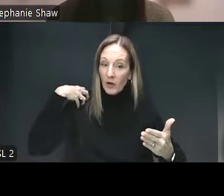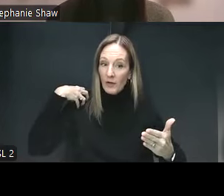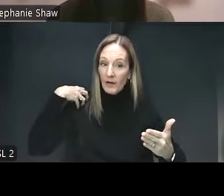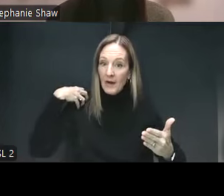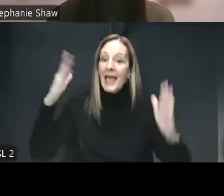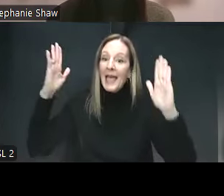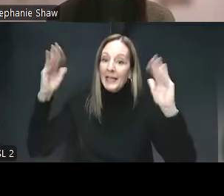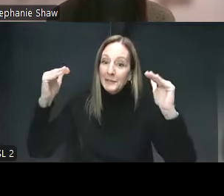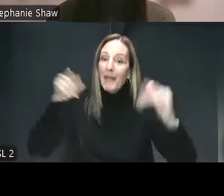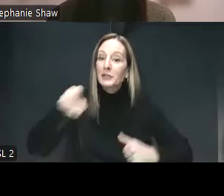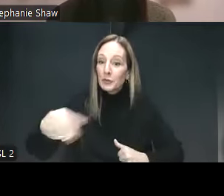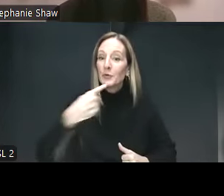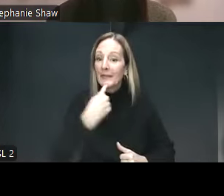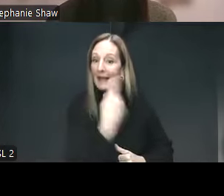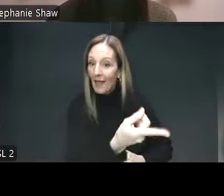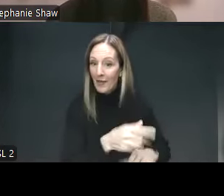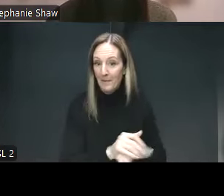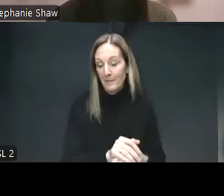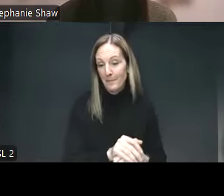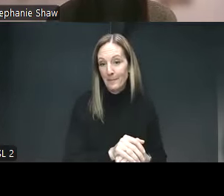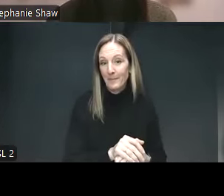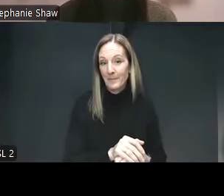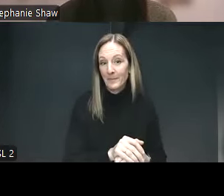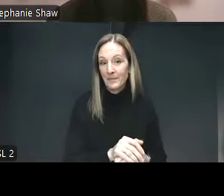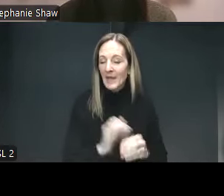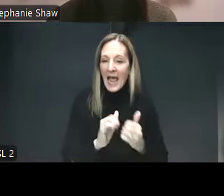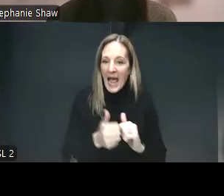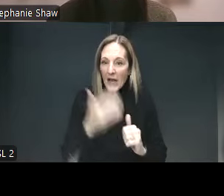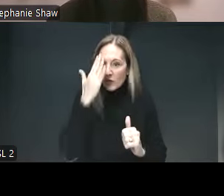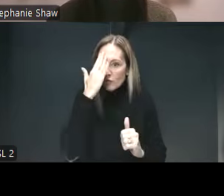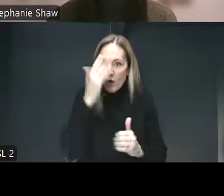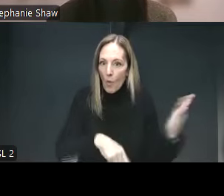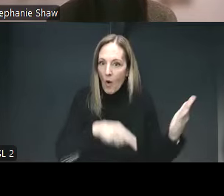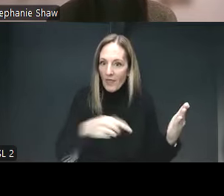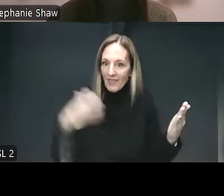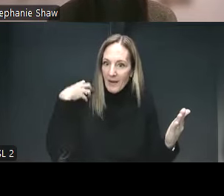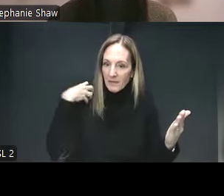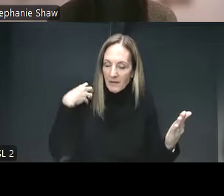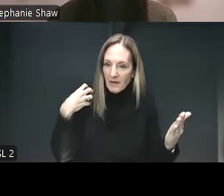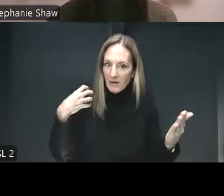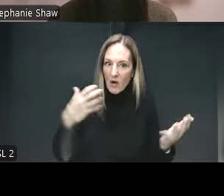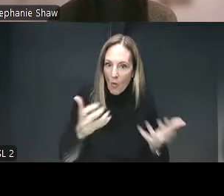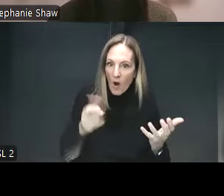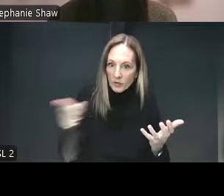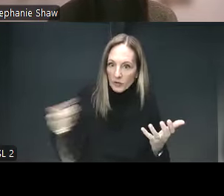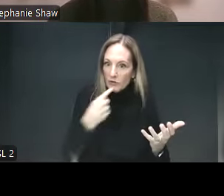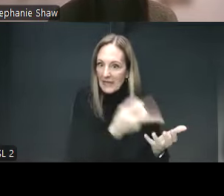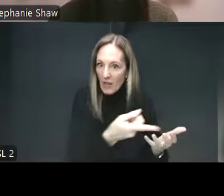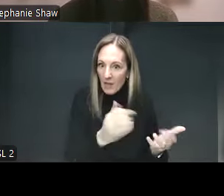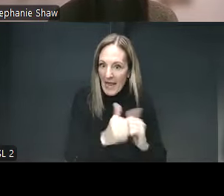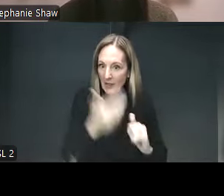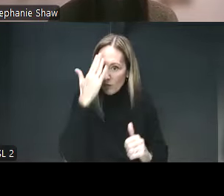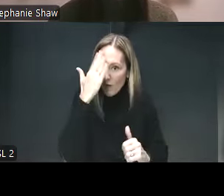expects you to say. But how would you know what the employer expects you to say? Good job,